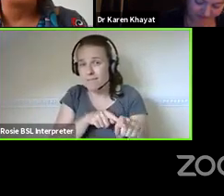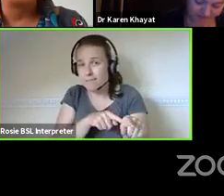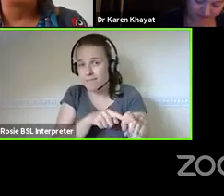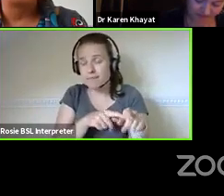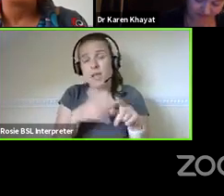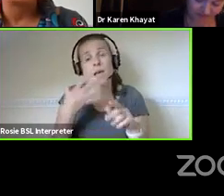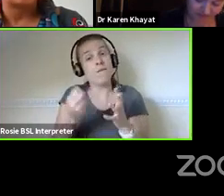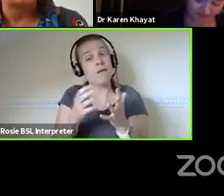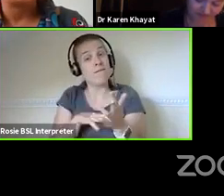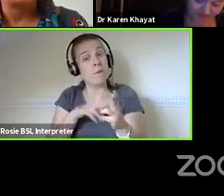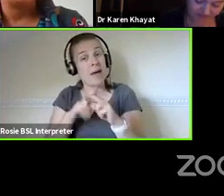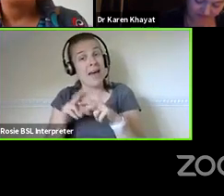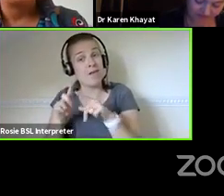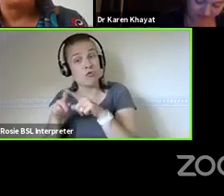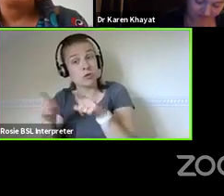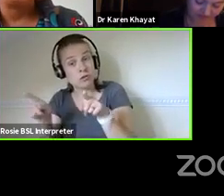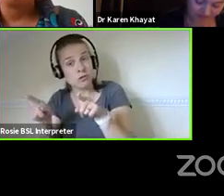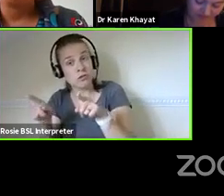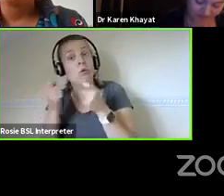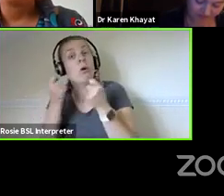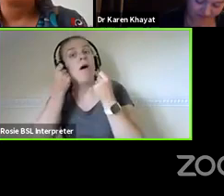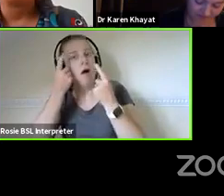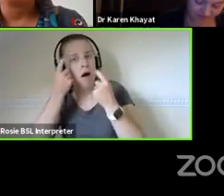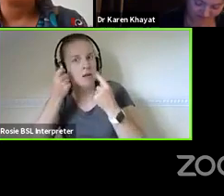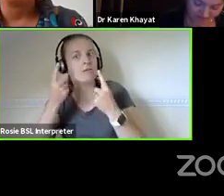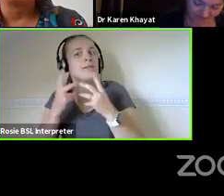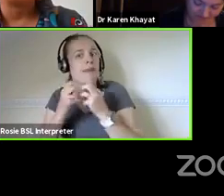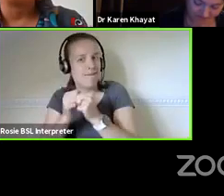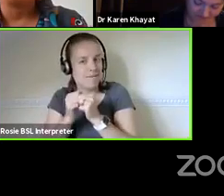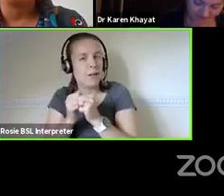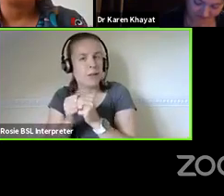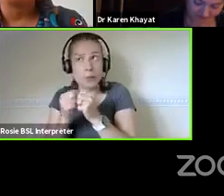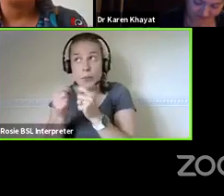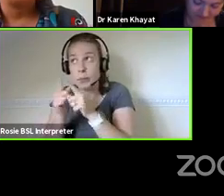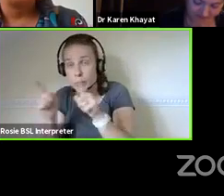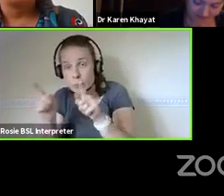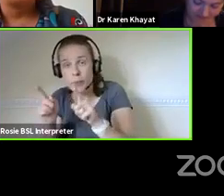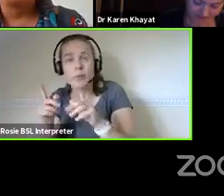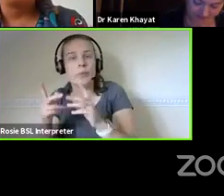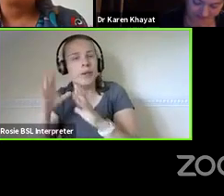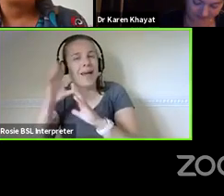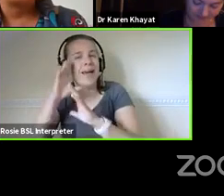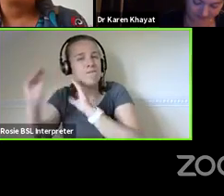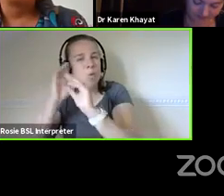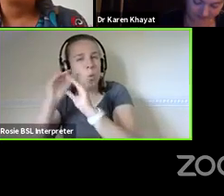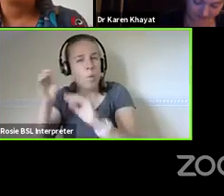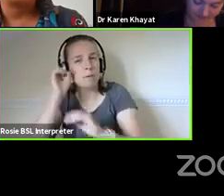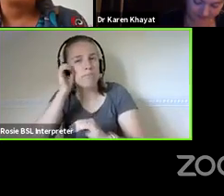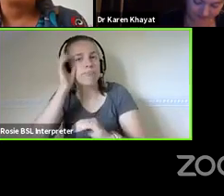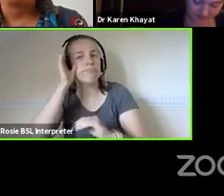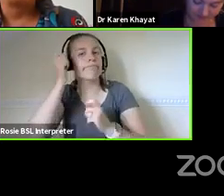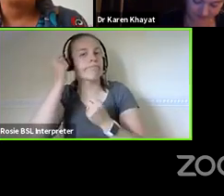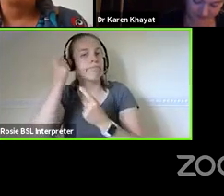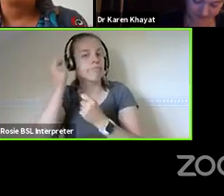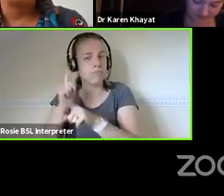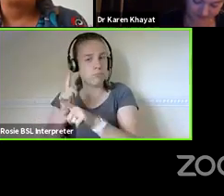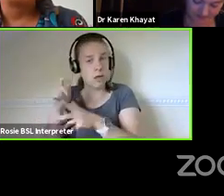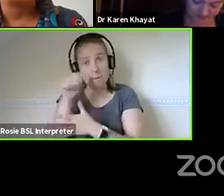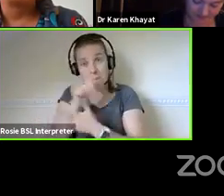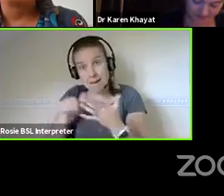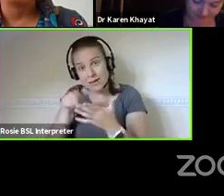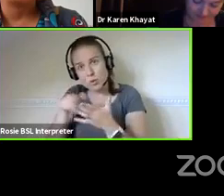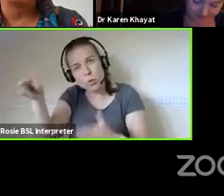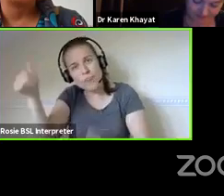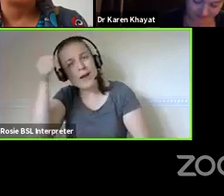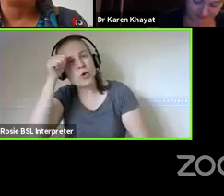who understand the value of it and inform them and make sure they are well informed about